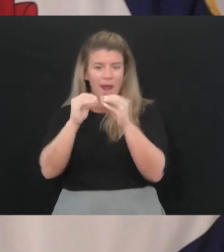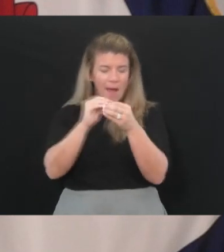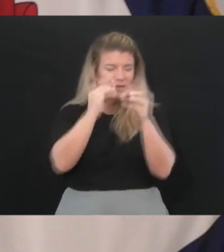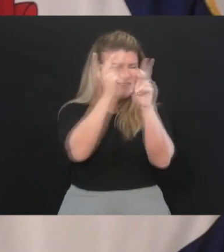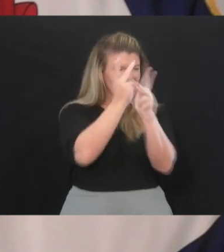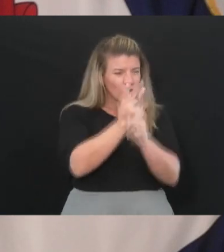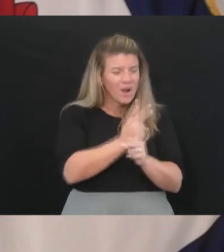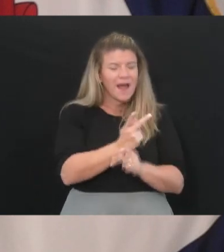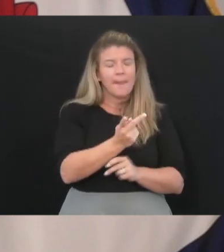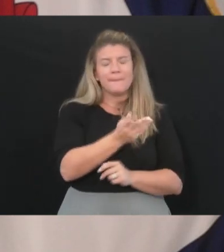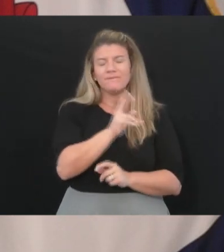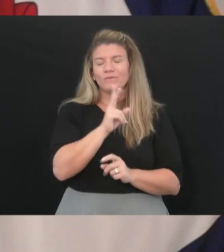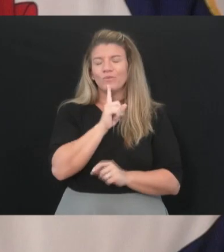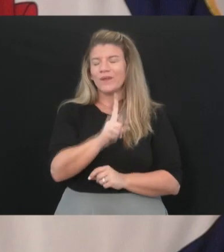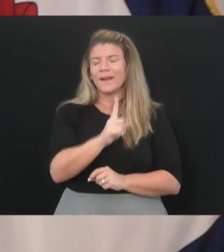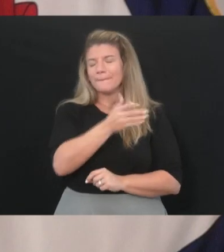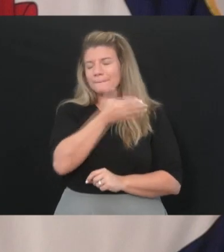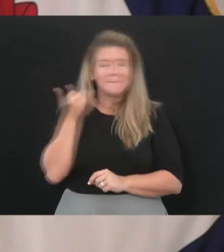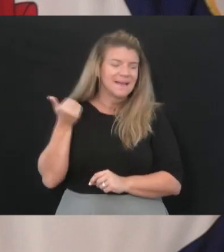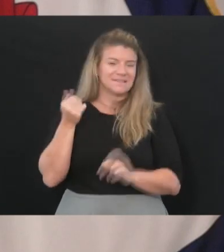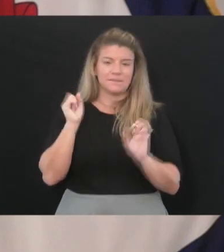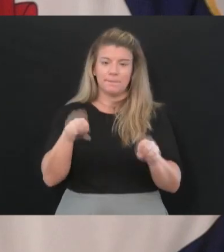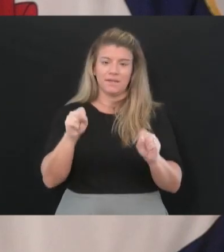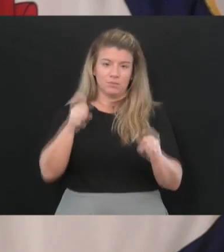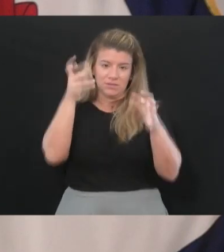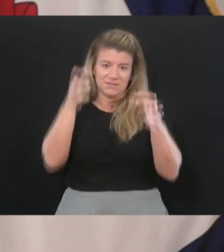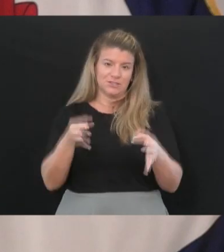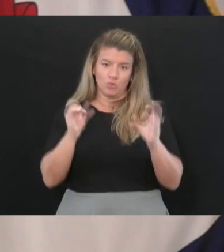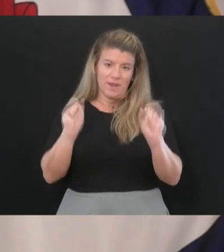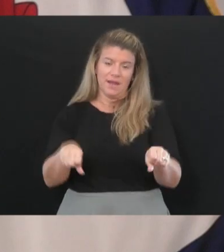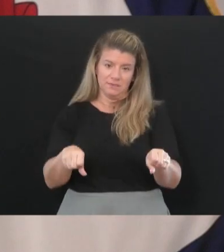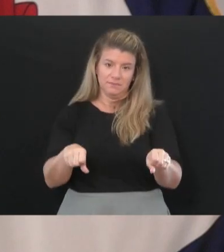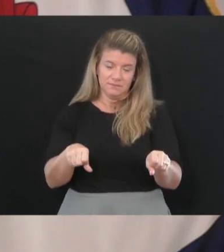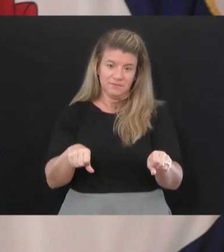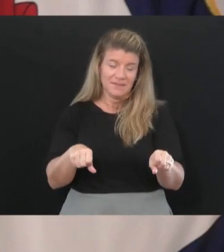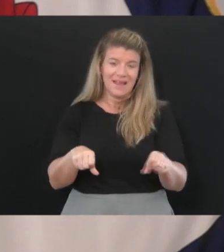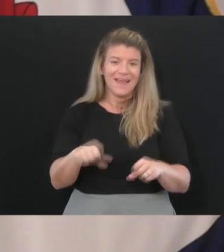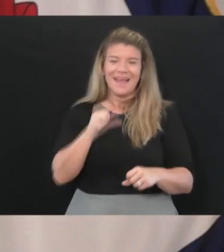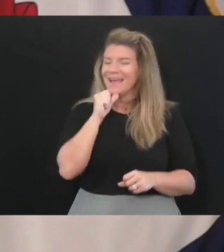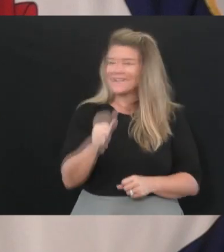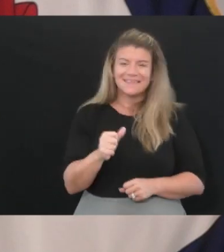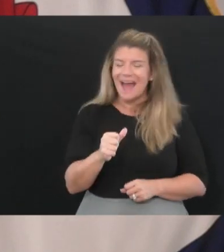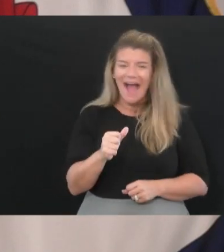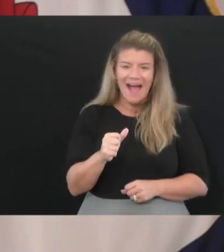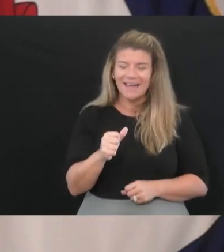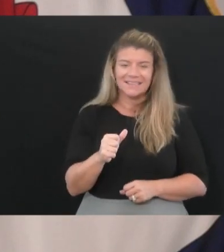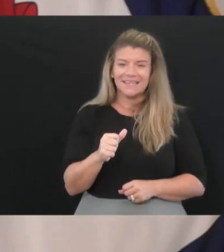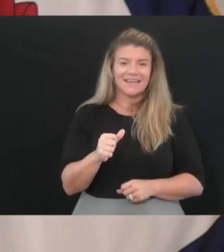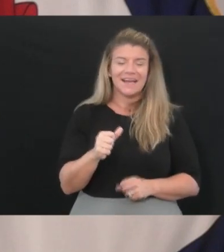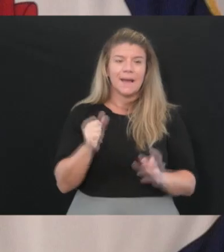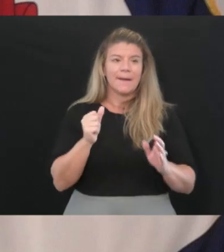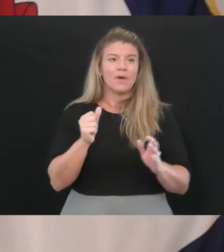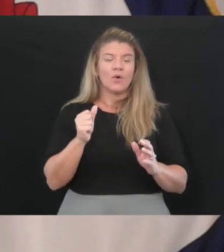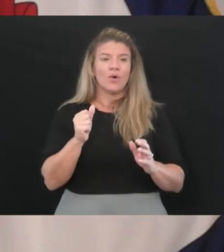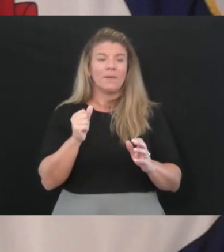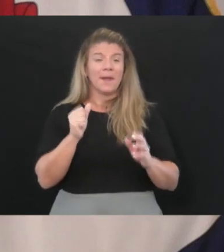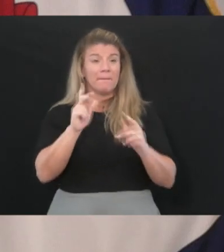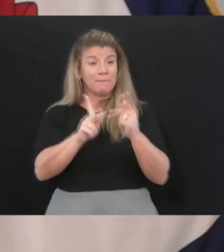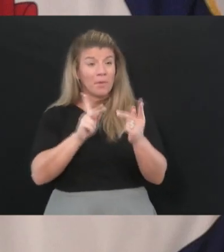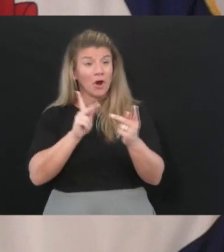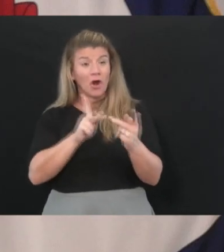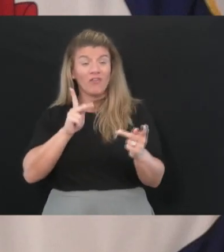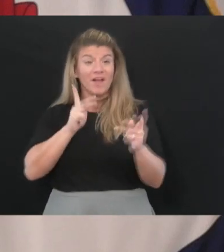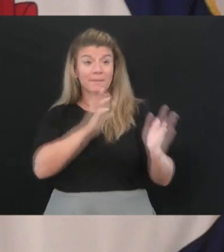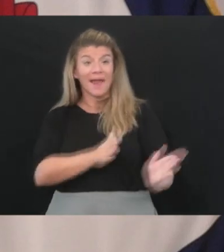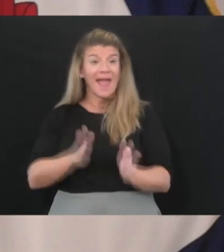very, very, very best possible decisions that people can make. It is not going to be flawless no matter what